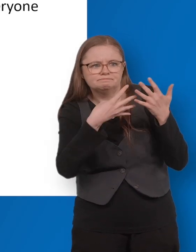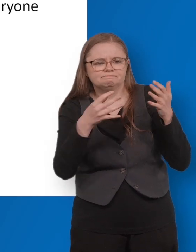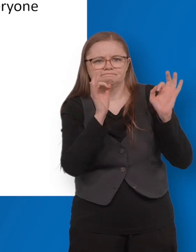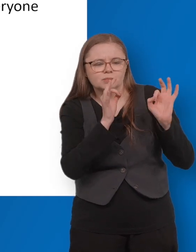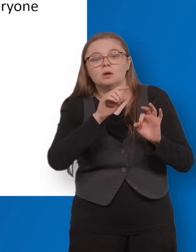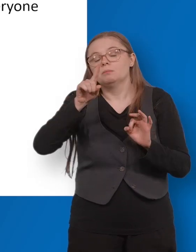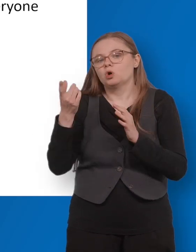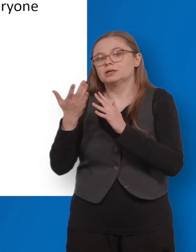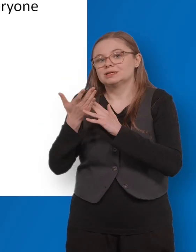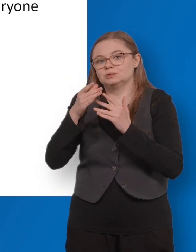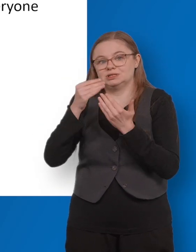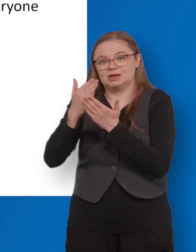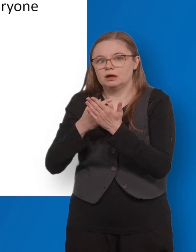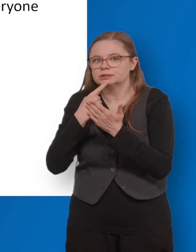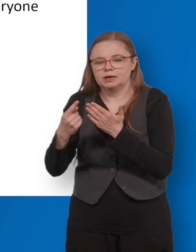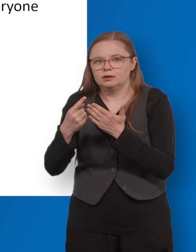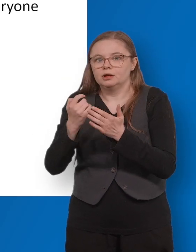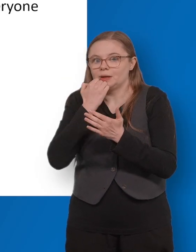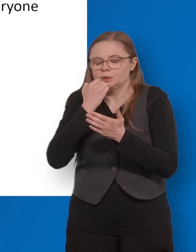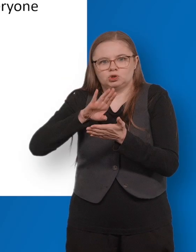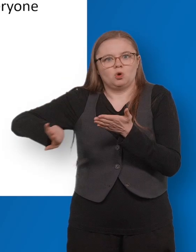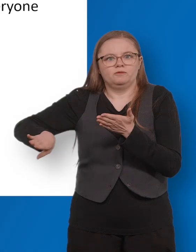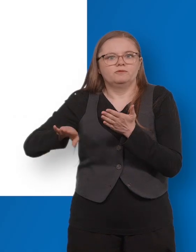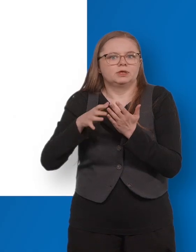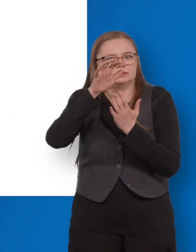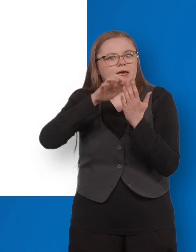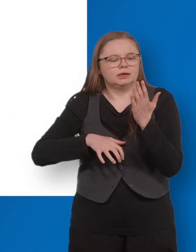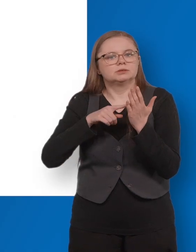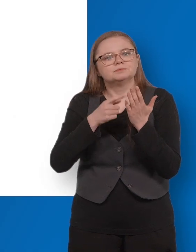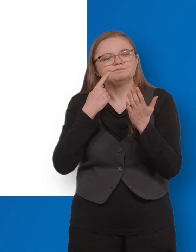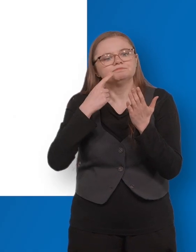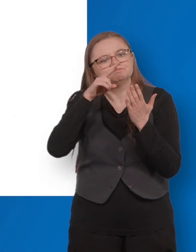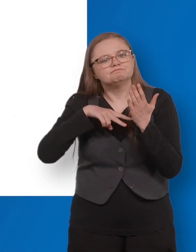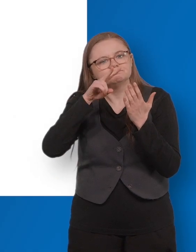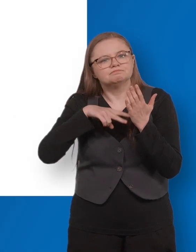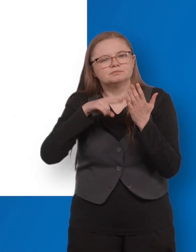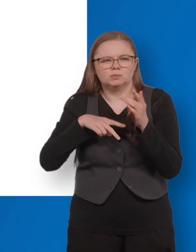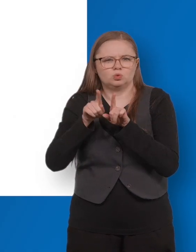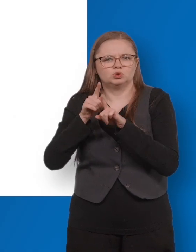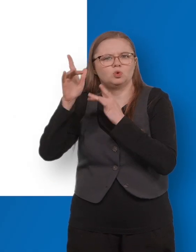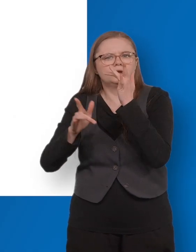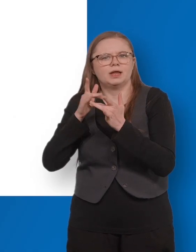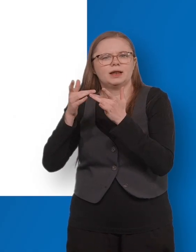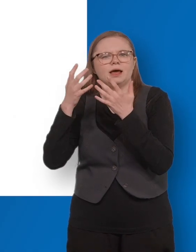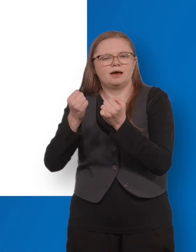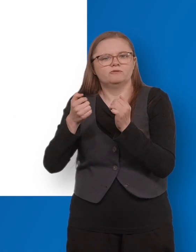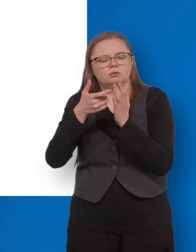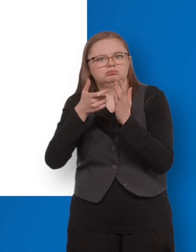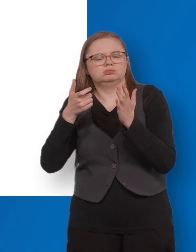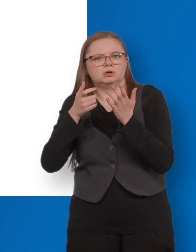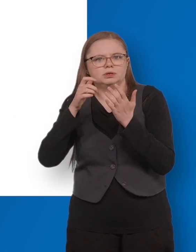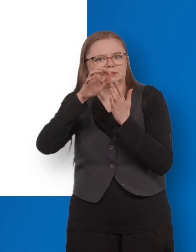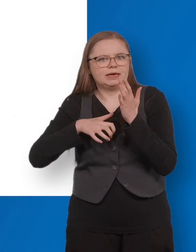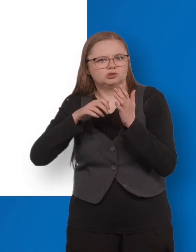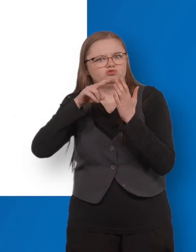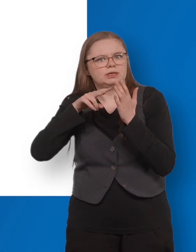because it can be easier read with a text reader online. Managing the unforeseen. We